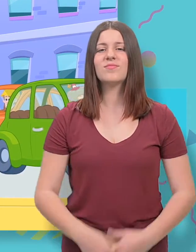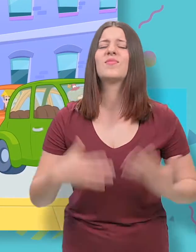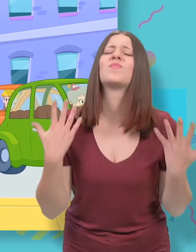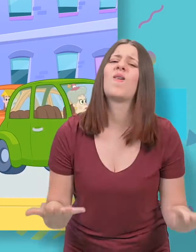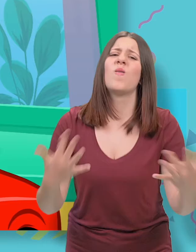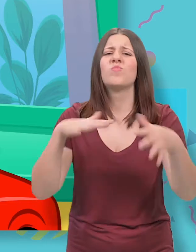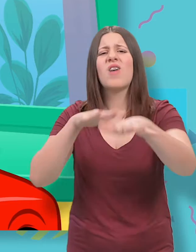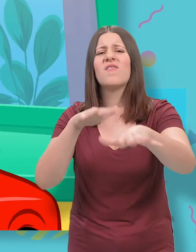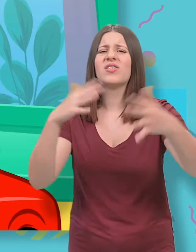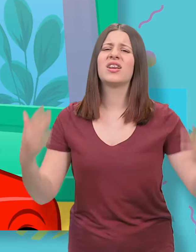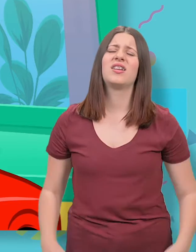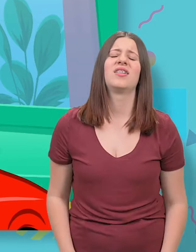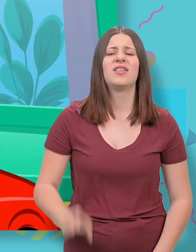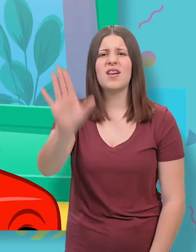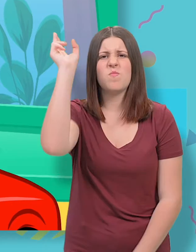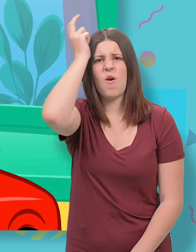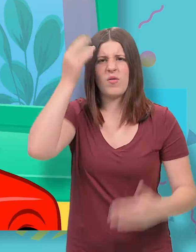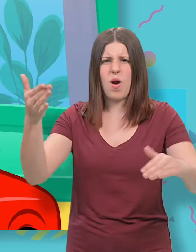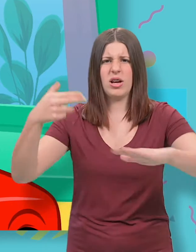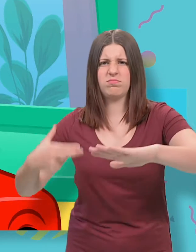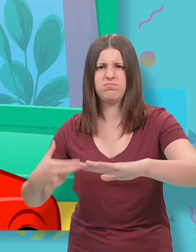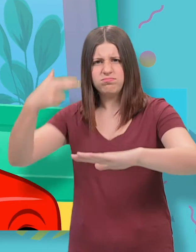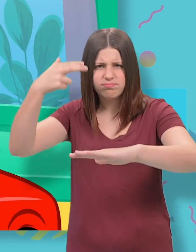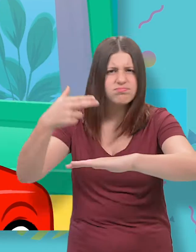Oh, no. It's a traffic jam.